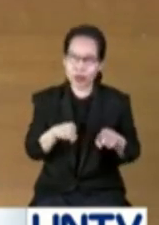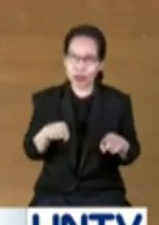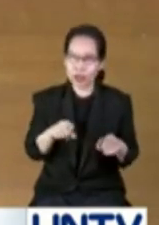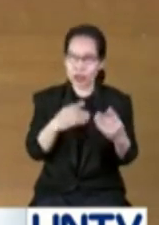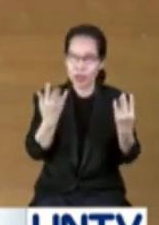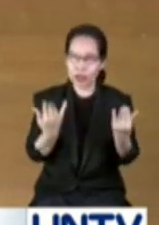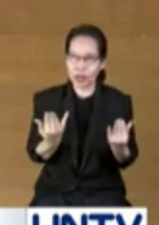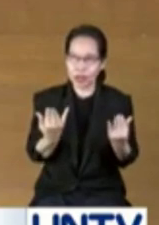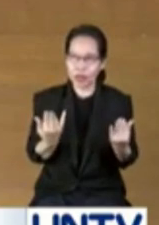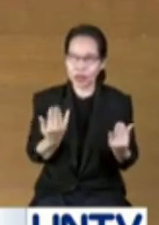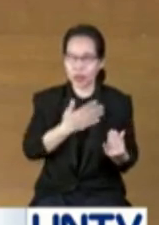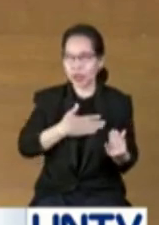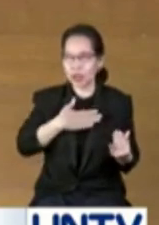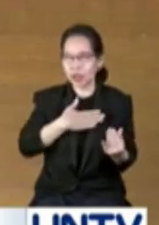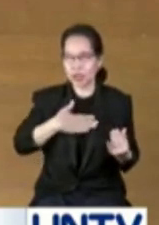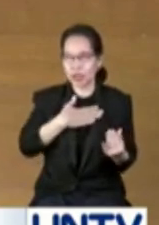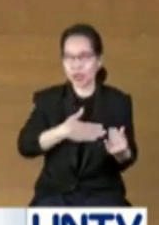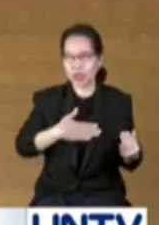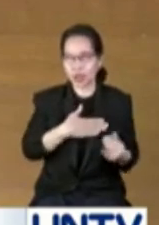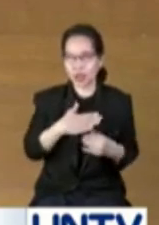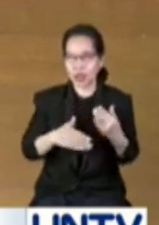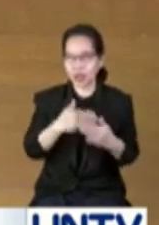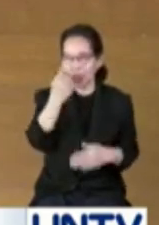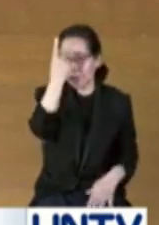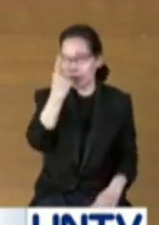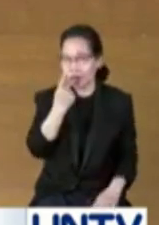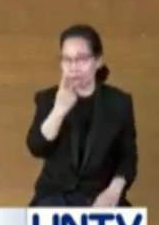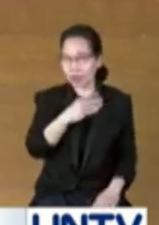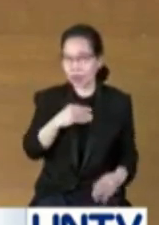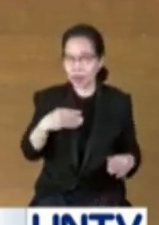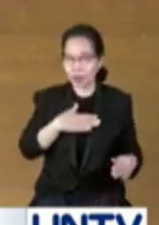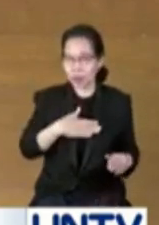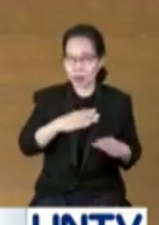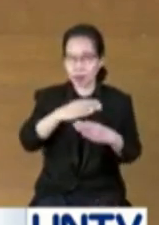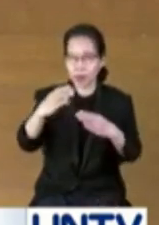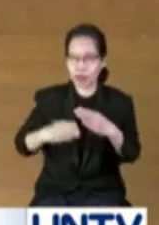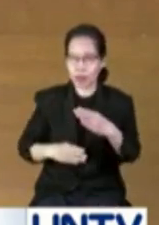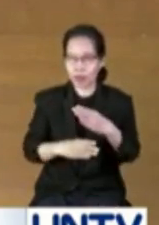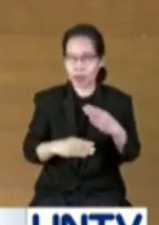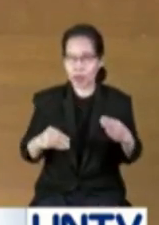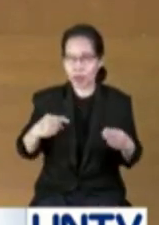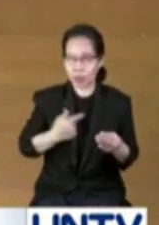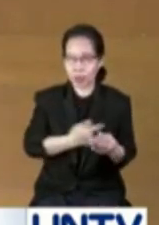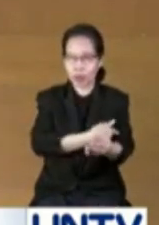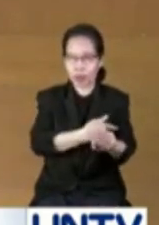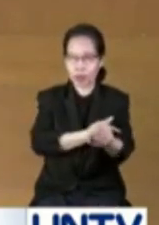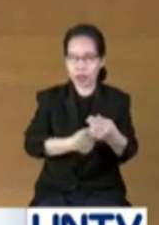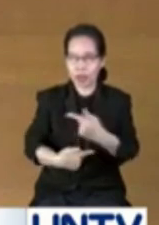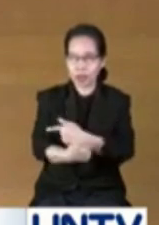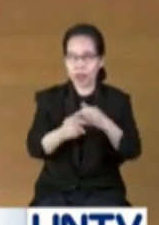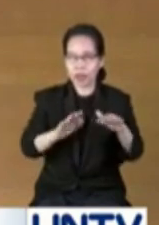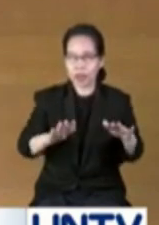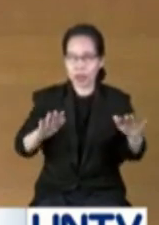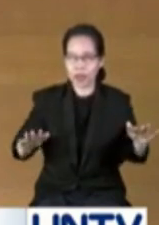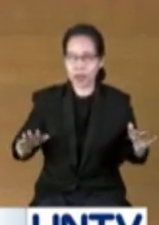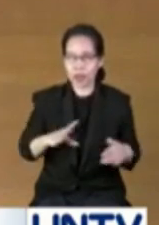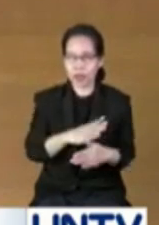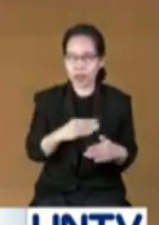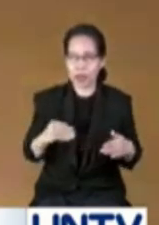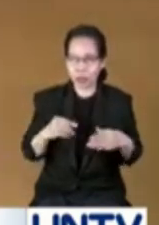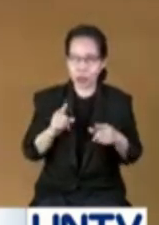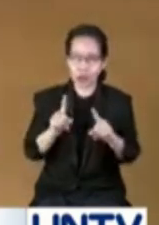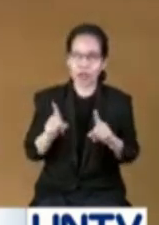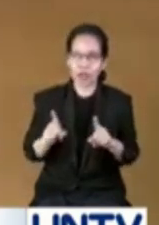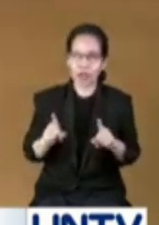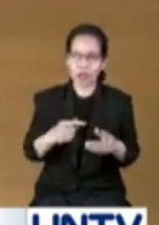Nananawagan ako sa lahat ng mga magulang na kumpletuhin ang mga bakuna ng kanilang mga anak at magtungo sa pinakamalapit